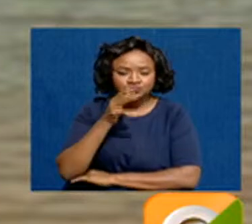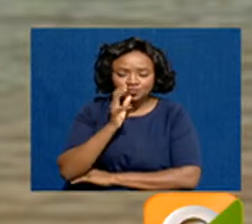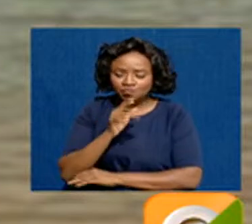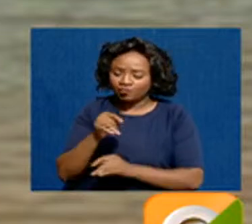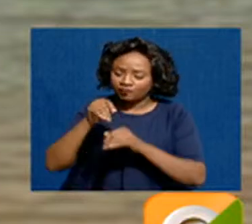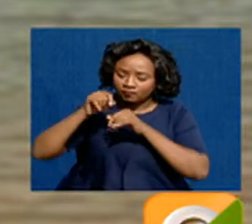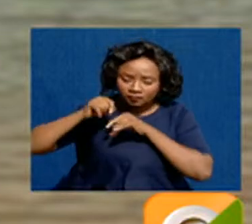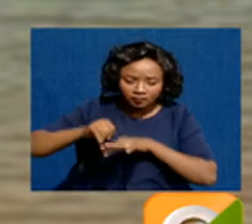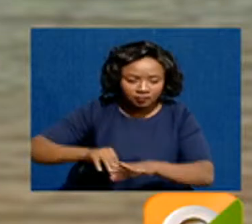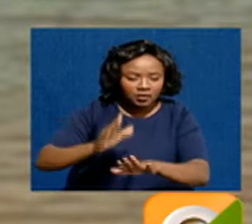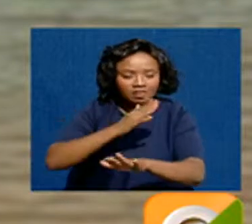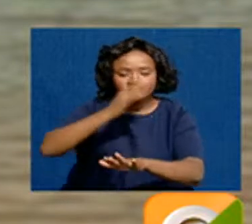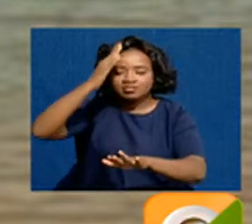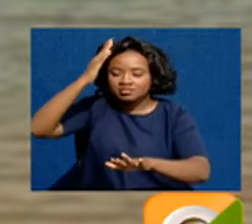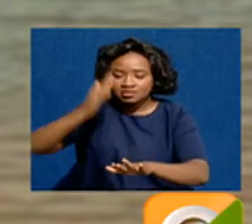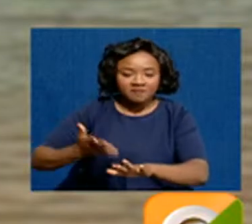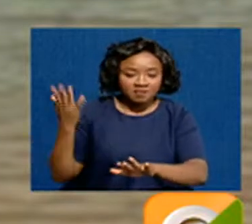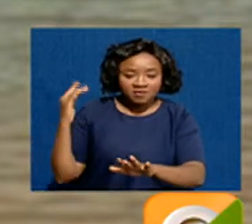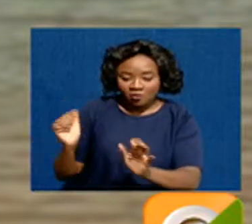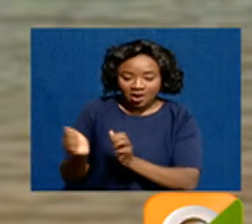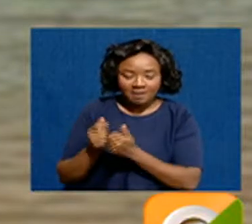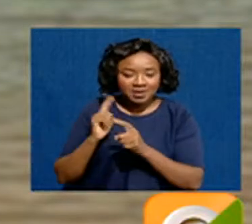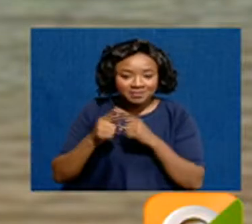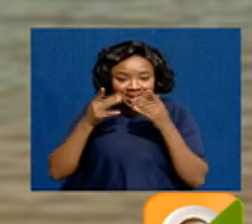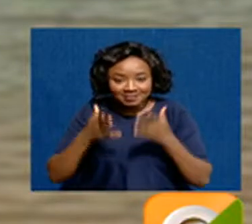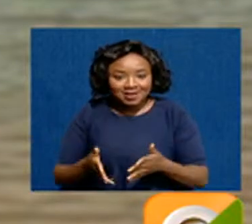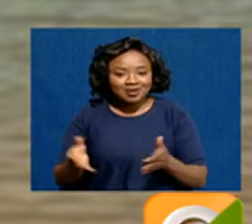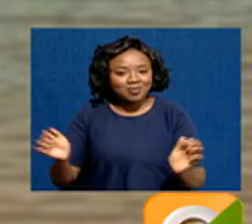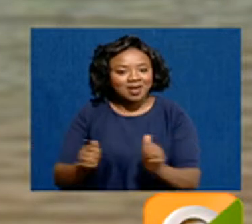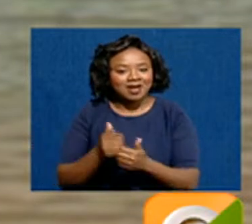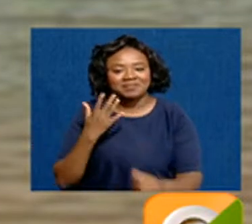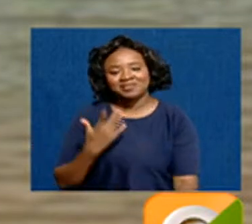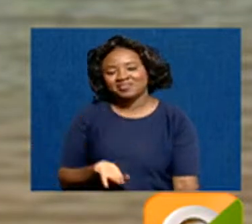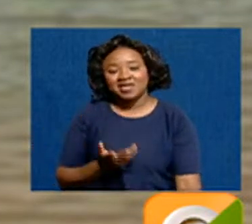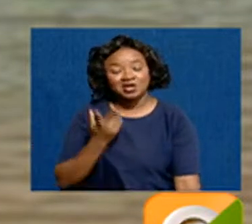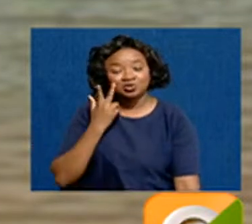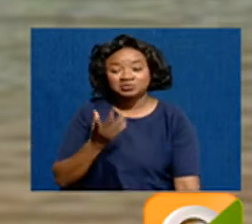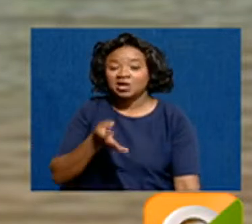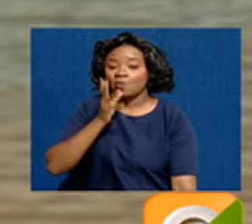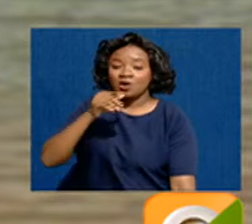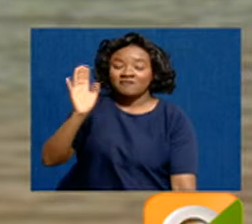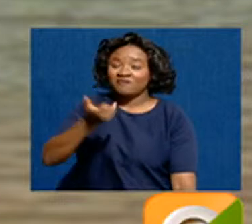never flooded before. Some water, you know, having